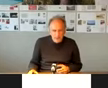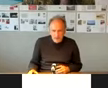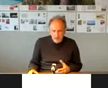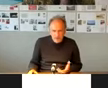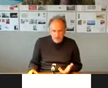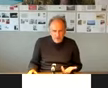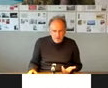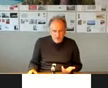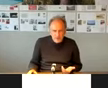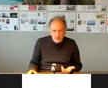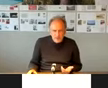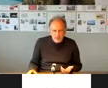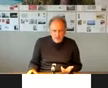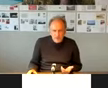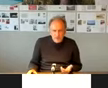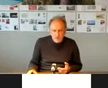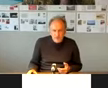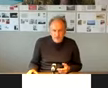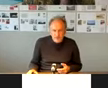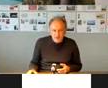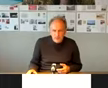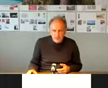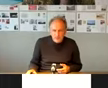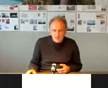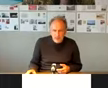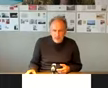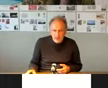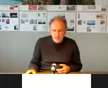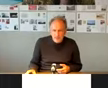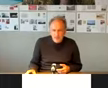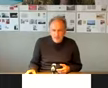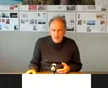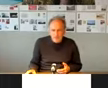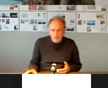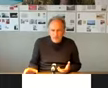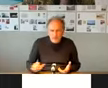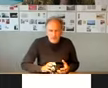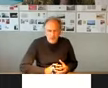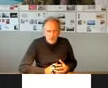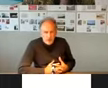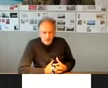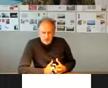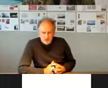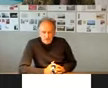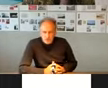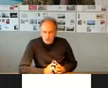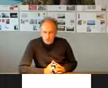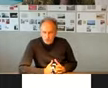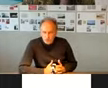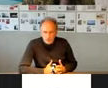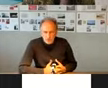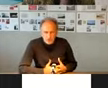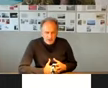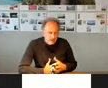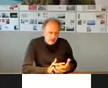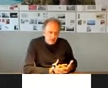sit down, to run. You see, we use natural light. And here you have the